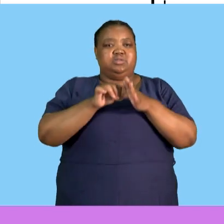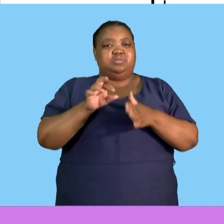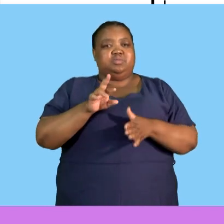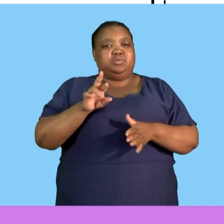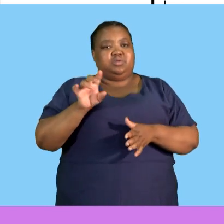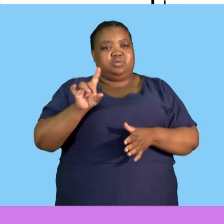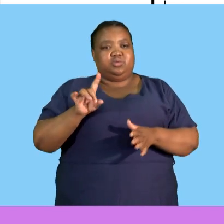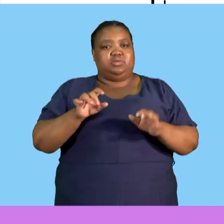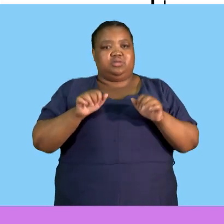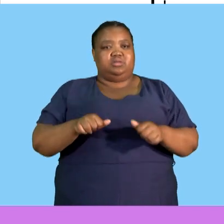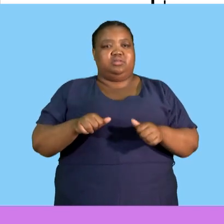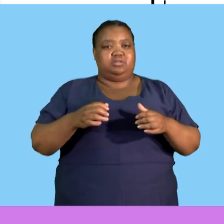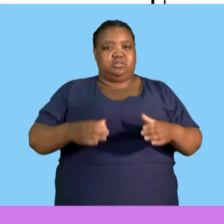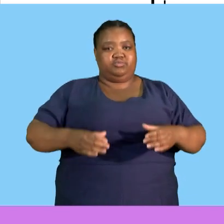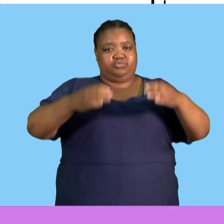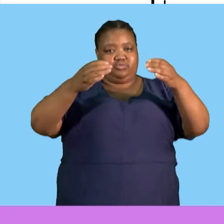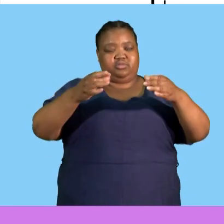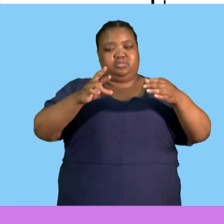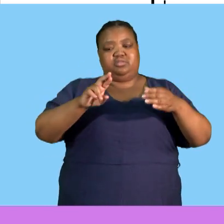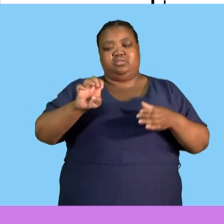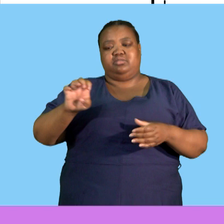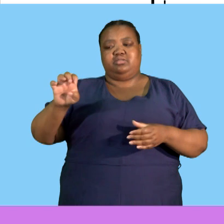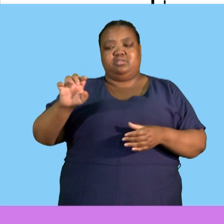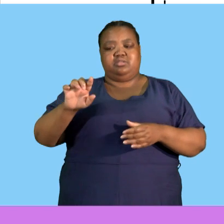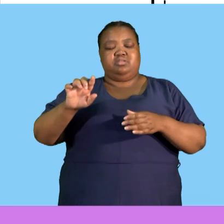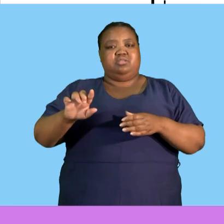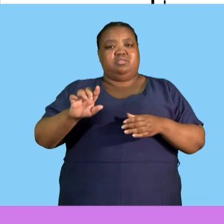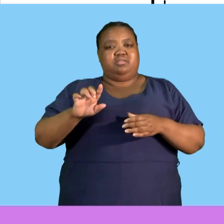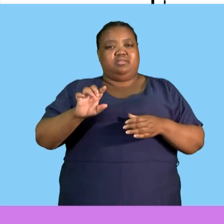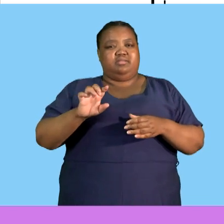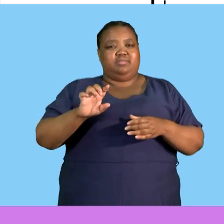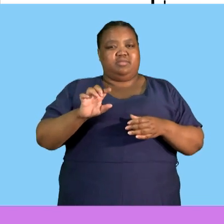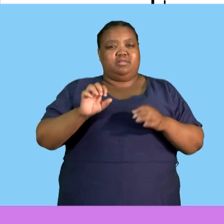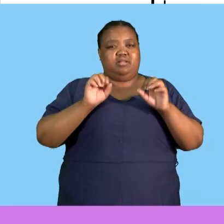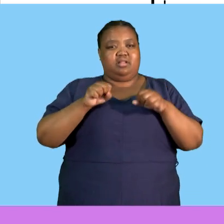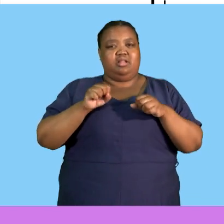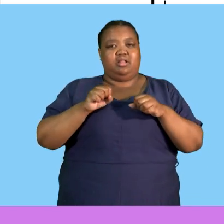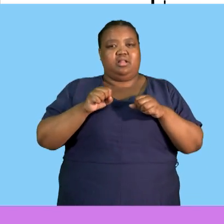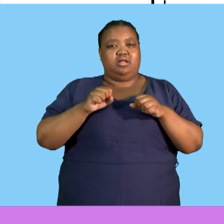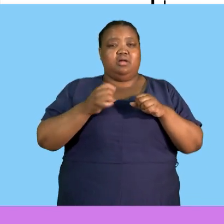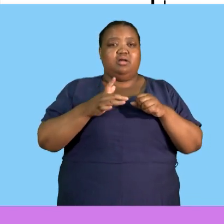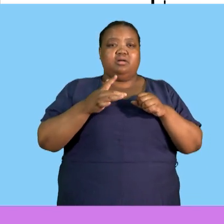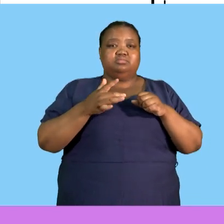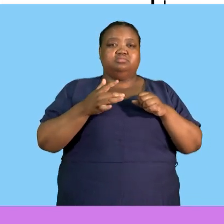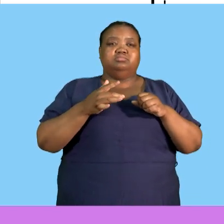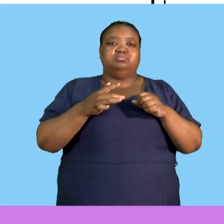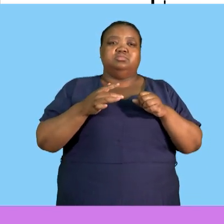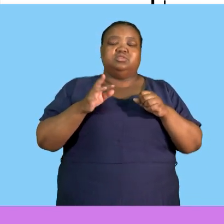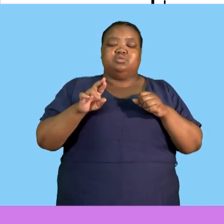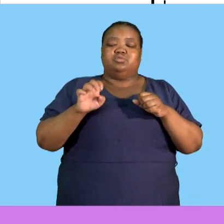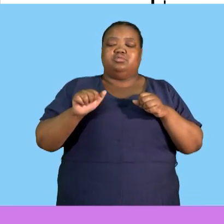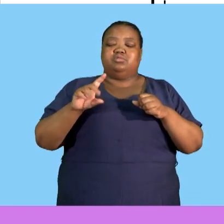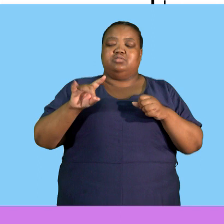What else is important here, guys, is that the radius of the cylindrical reel is 1,15 centimeters.